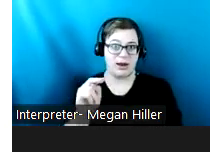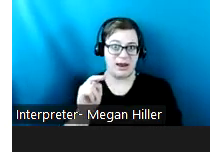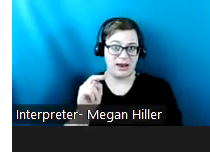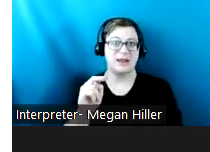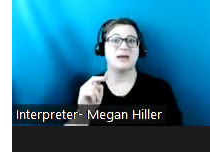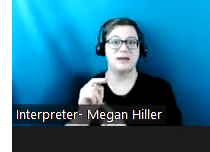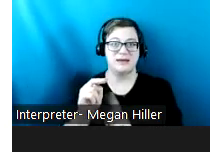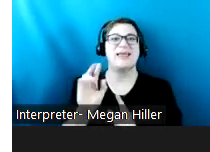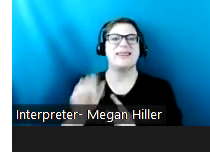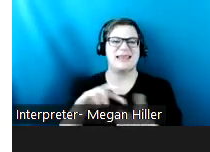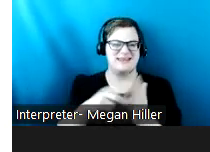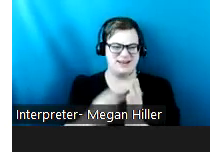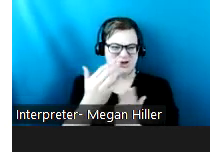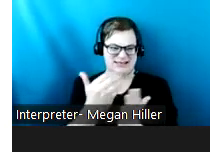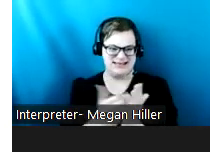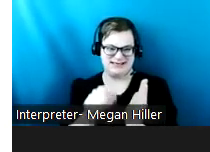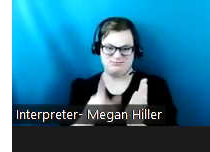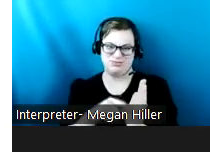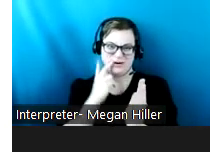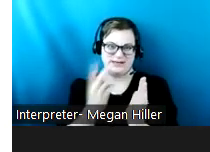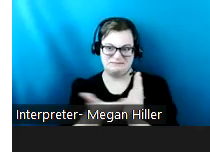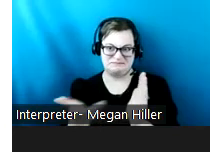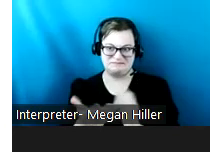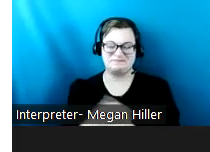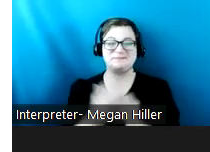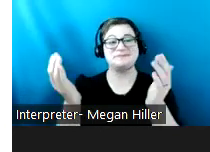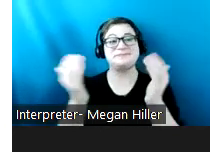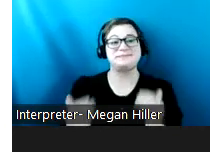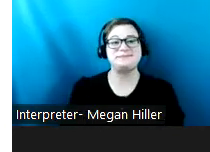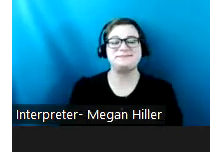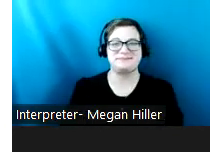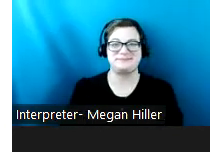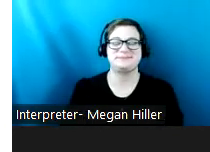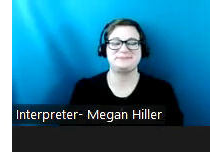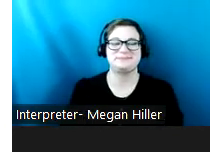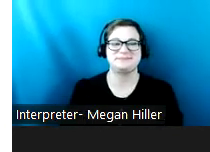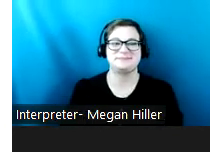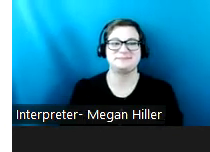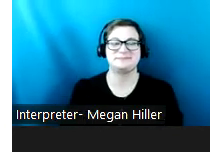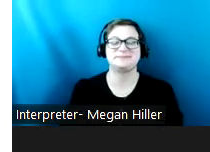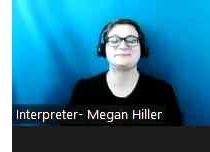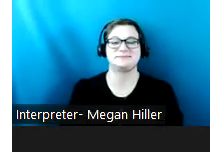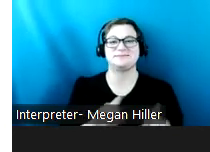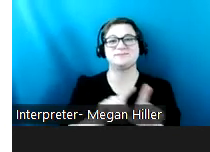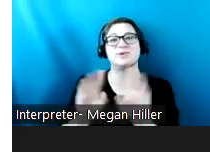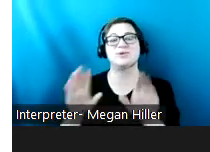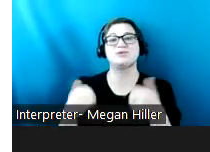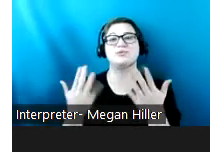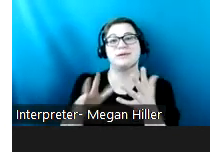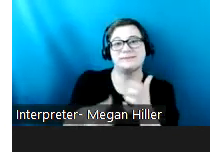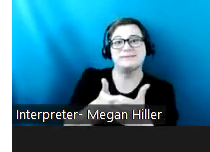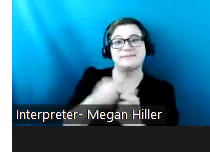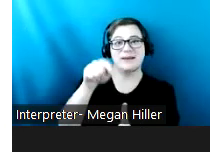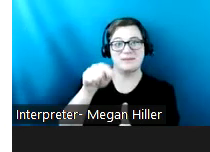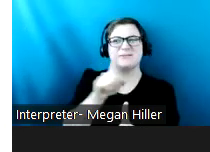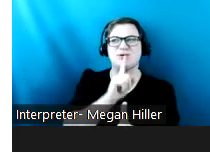listed below for your reference. Next slide. We also provided some updates to make sure